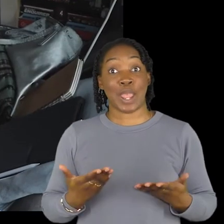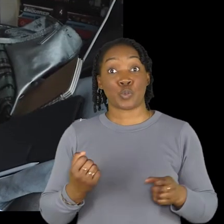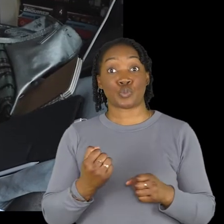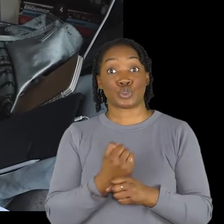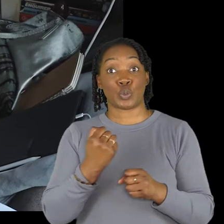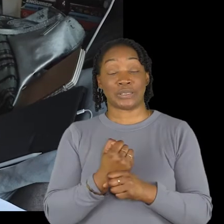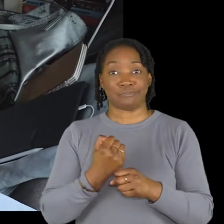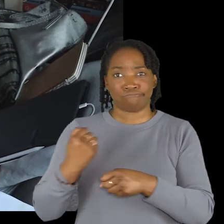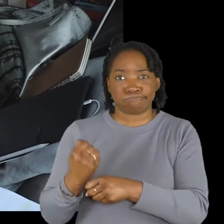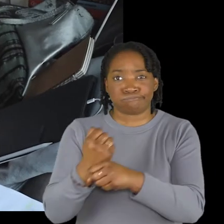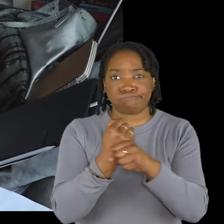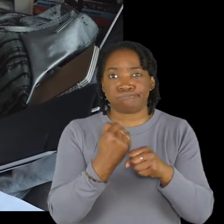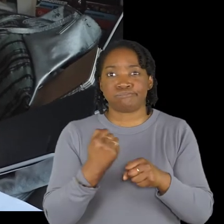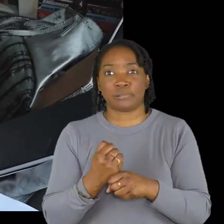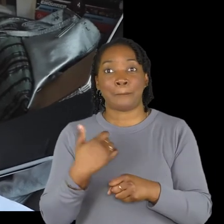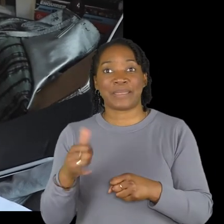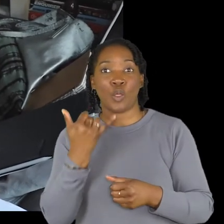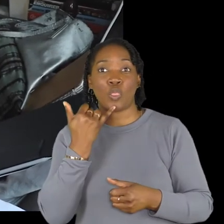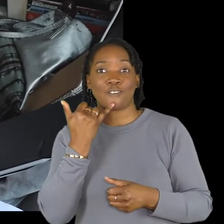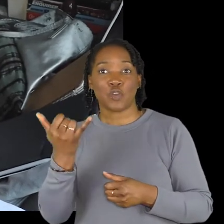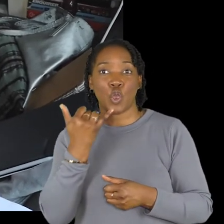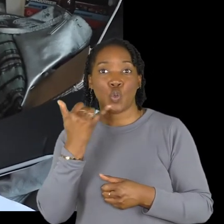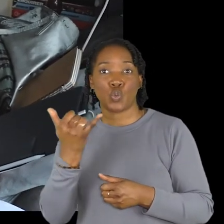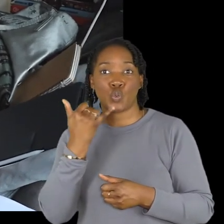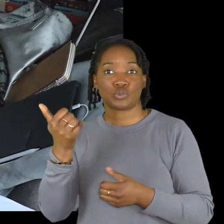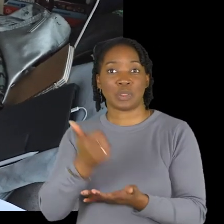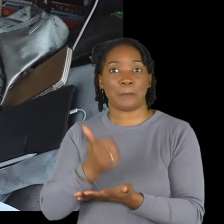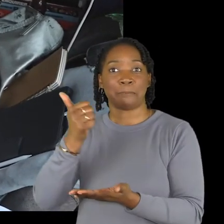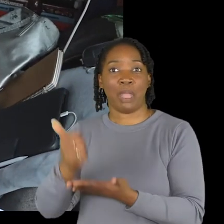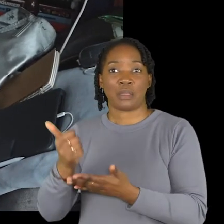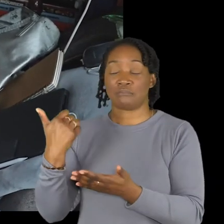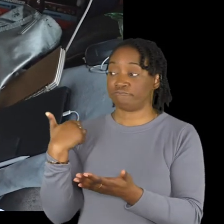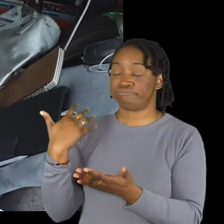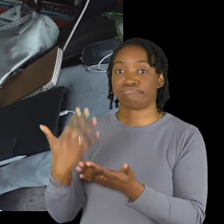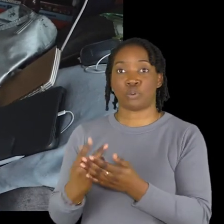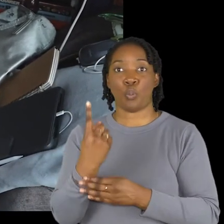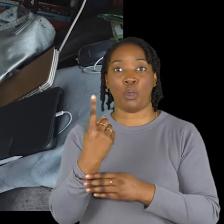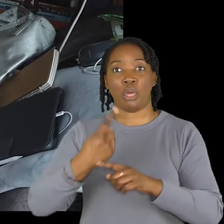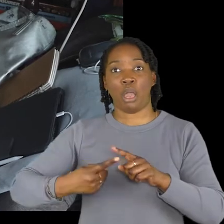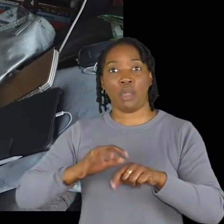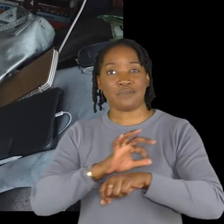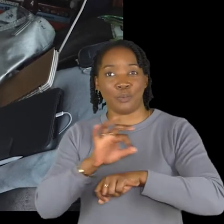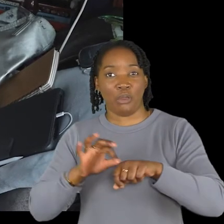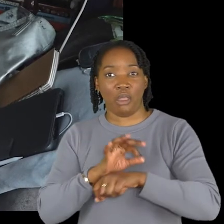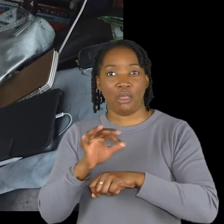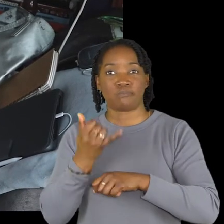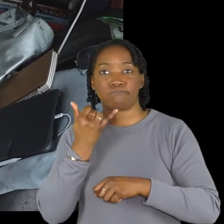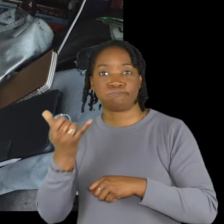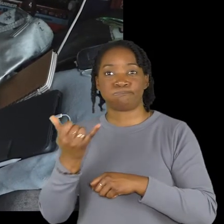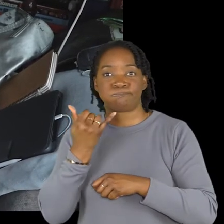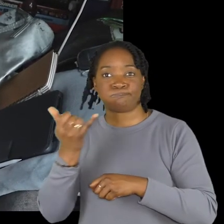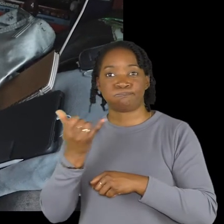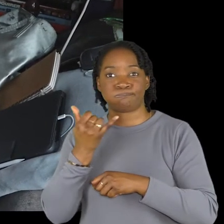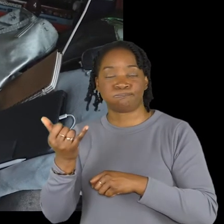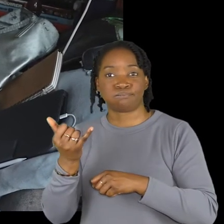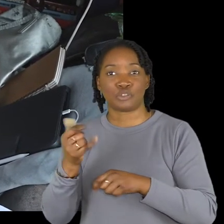constructive because we've been on the phone to the bank for the last hour and a half